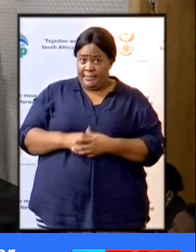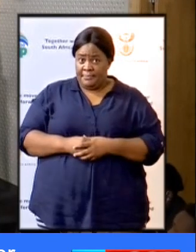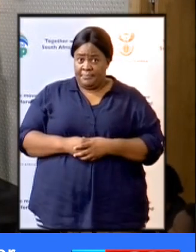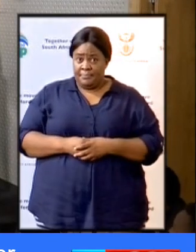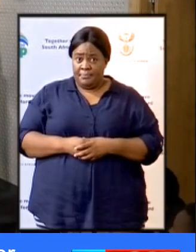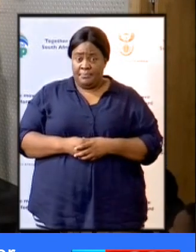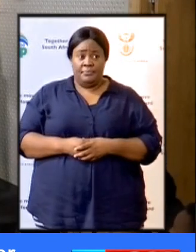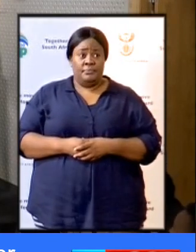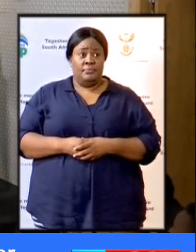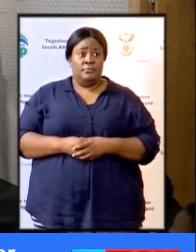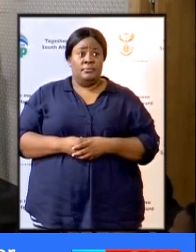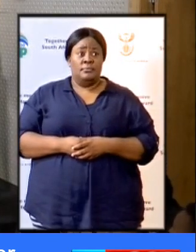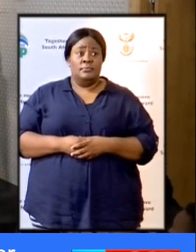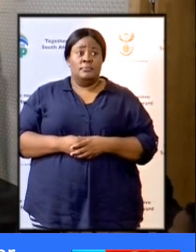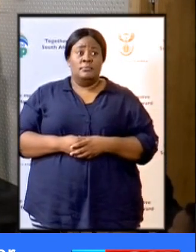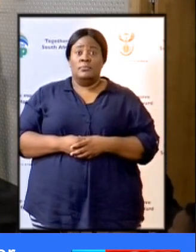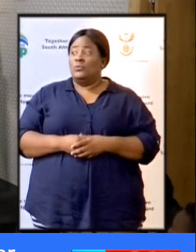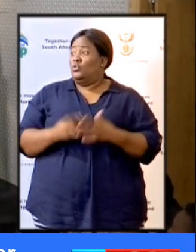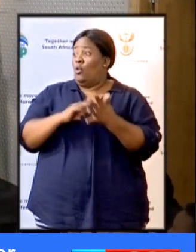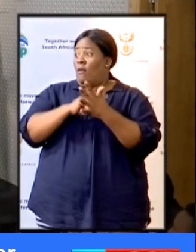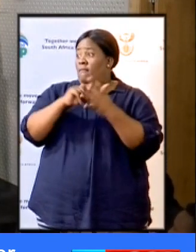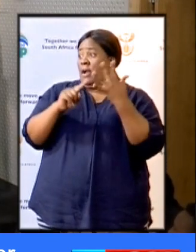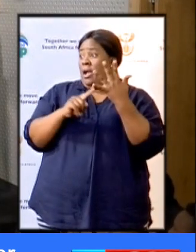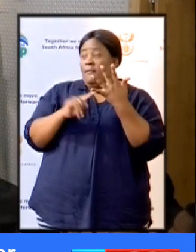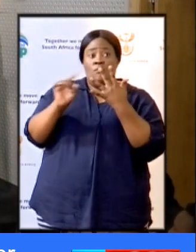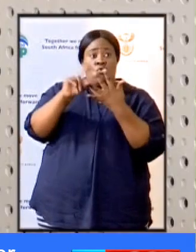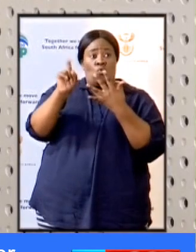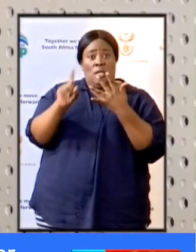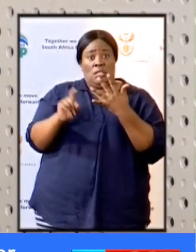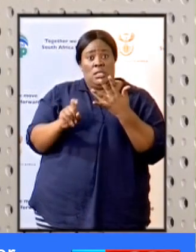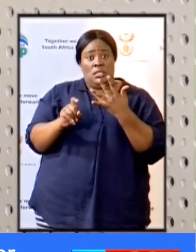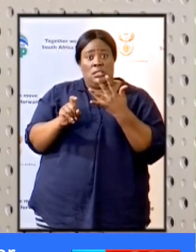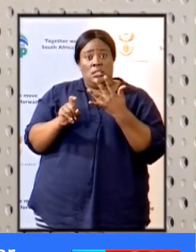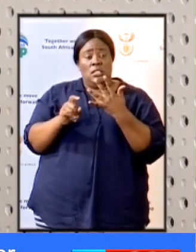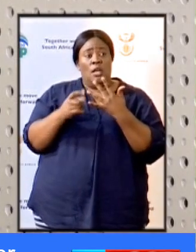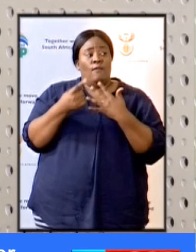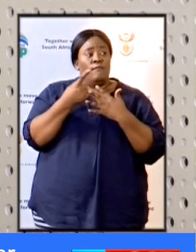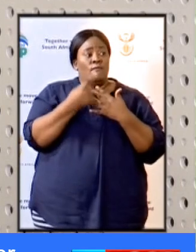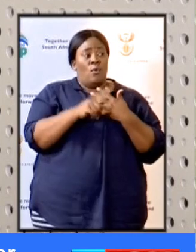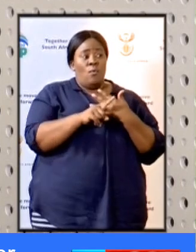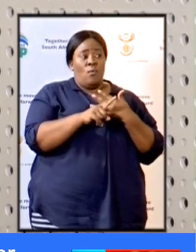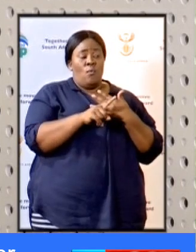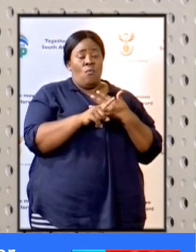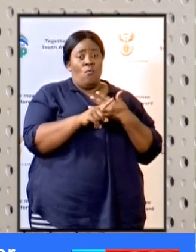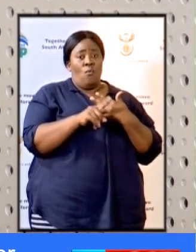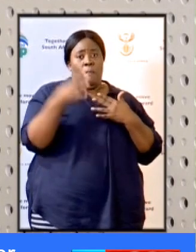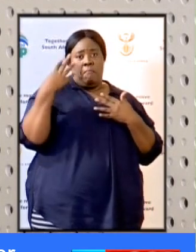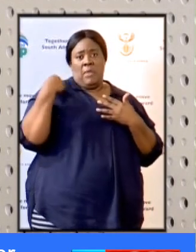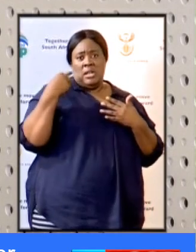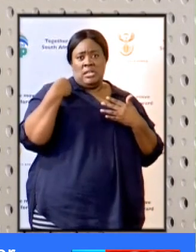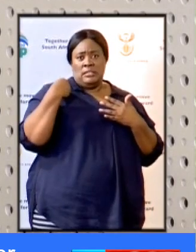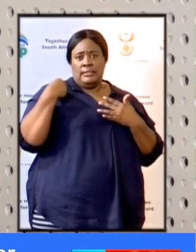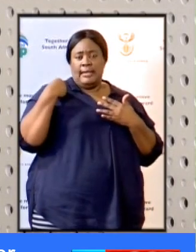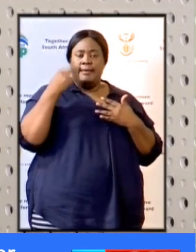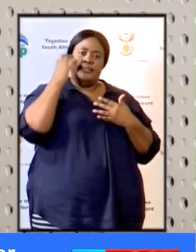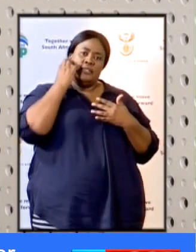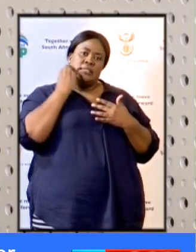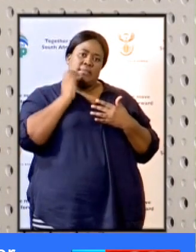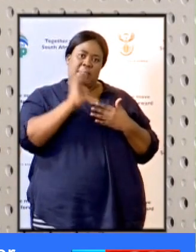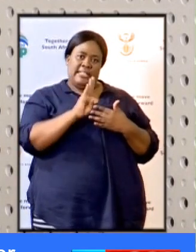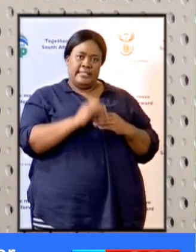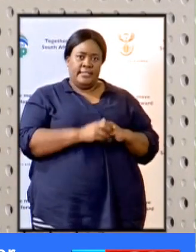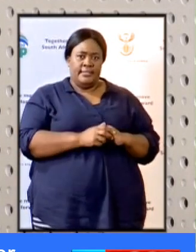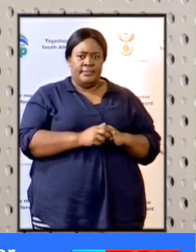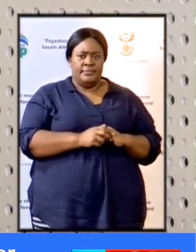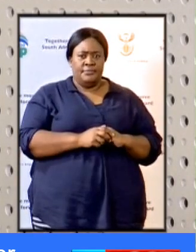You have spoken to 5 questions that are directed to Minister Nzimande. Do